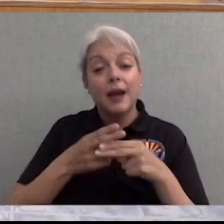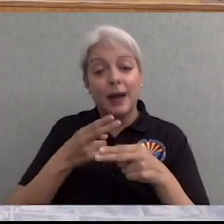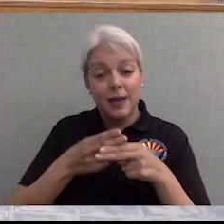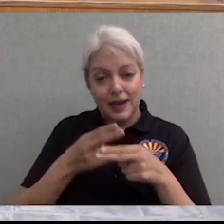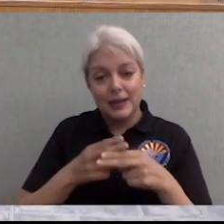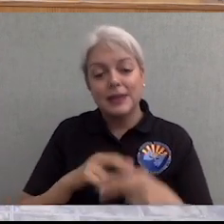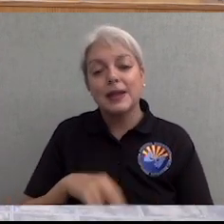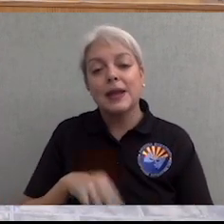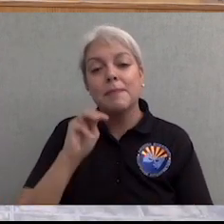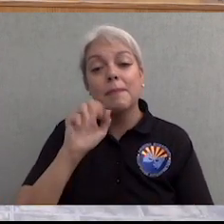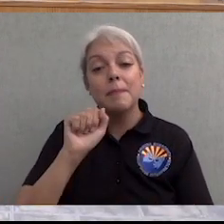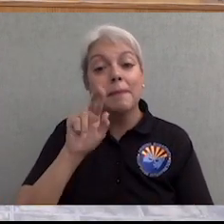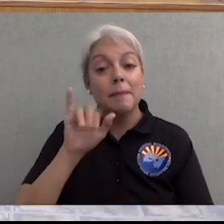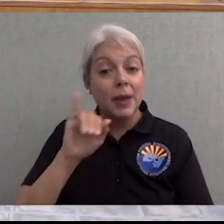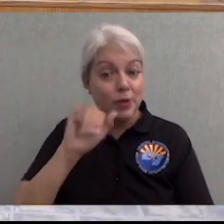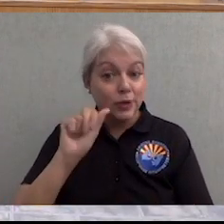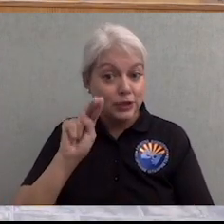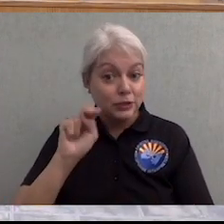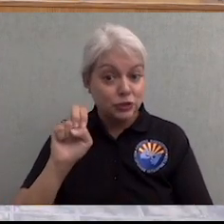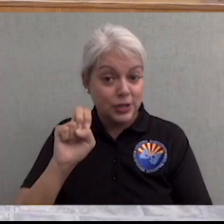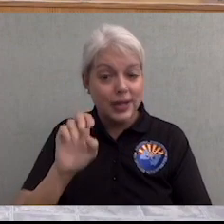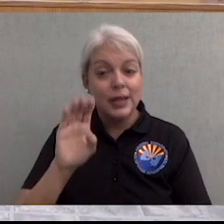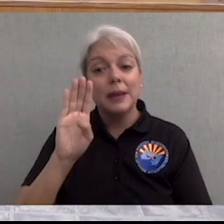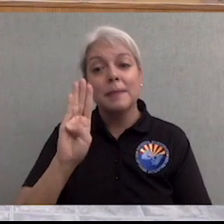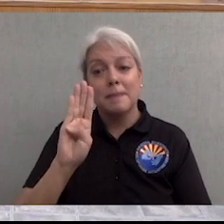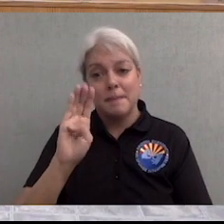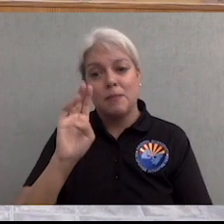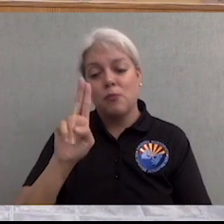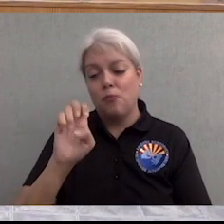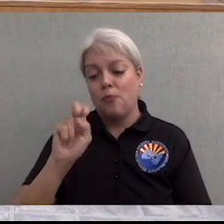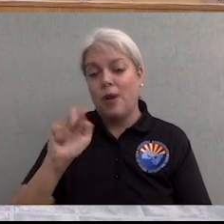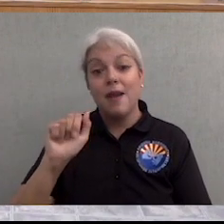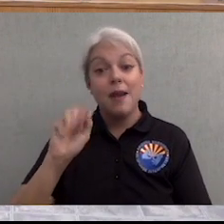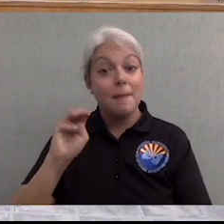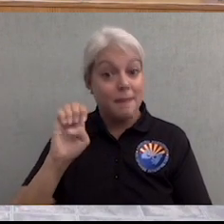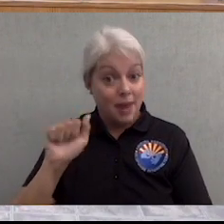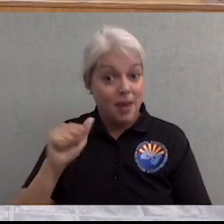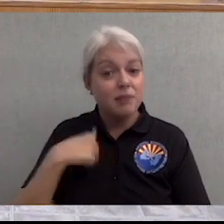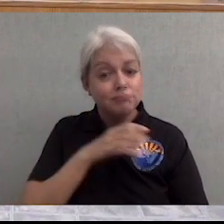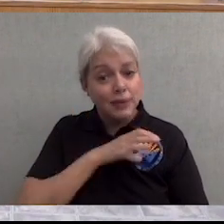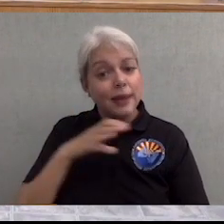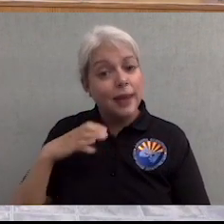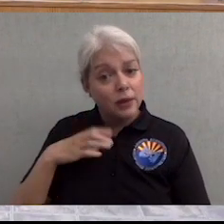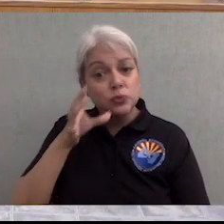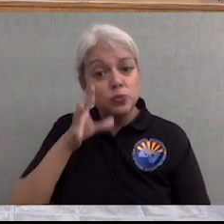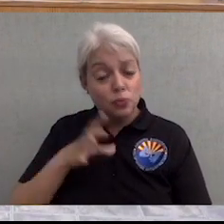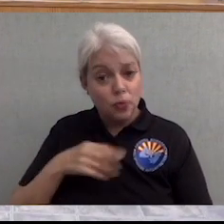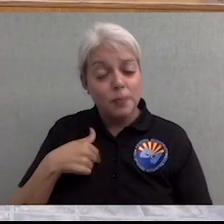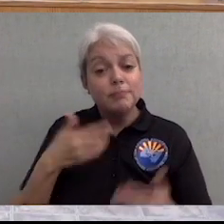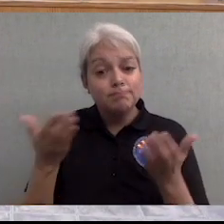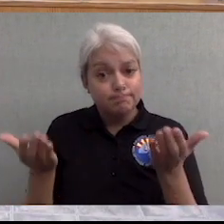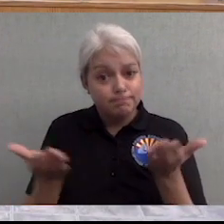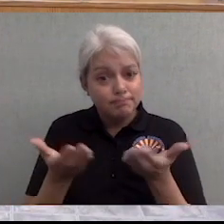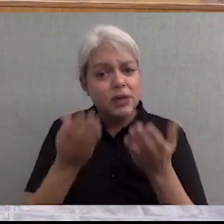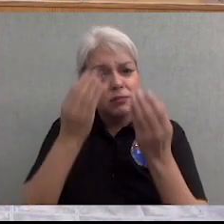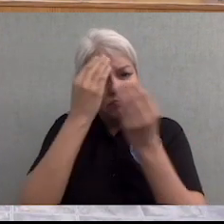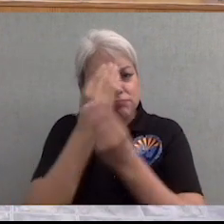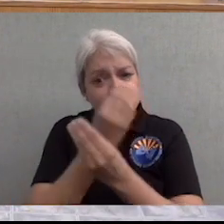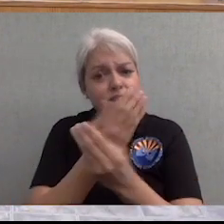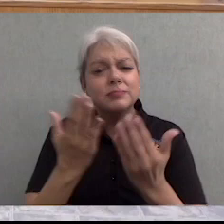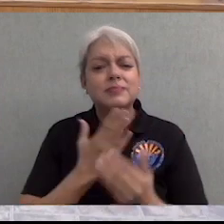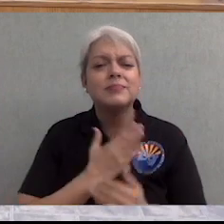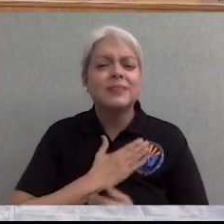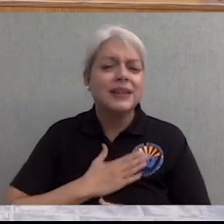councilwoman, and I'm here just to tell everybody the importance of wearing a